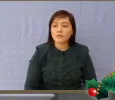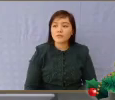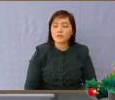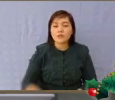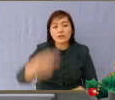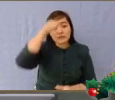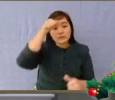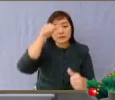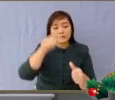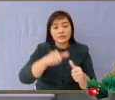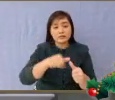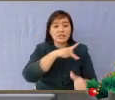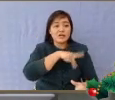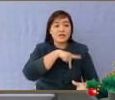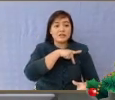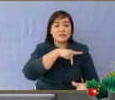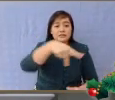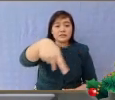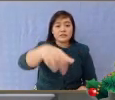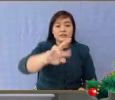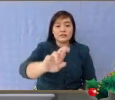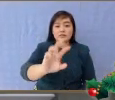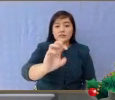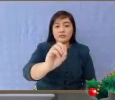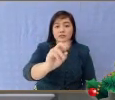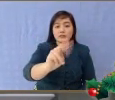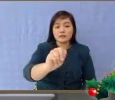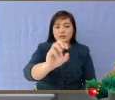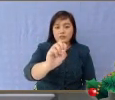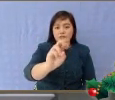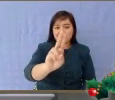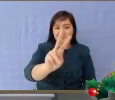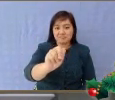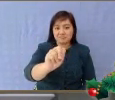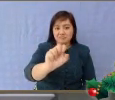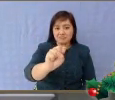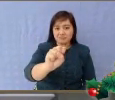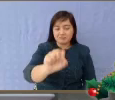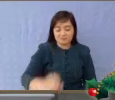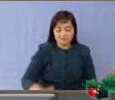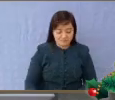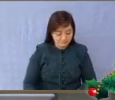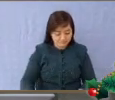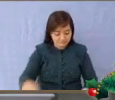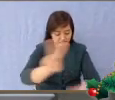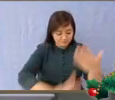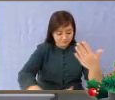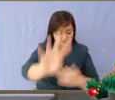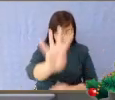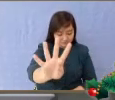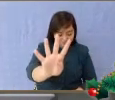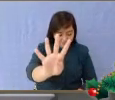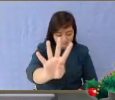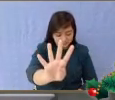may bahagi po yan sa mensahe po natin ngayon. Verse 4, yea,